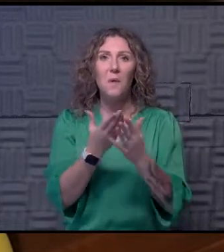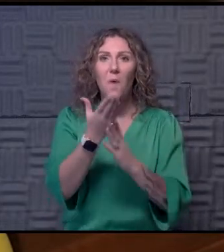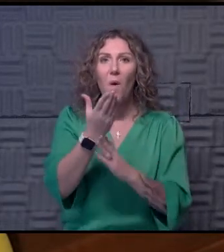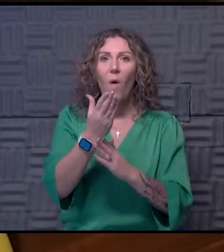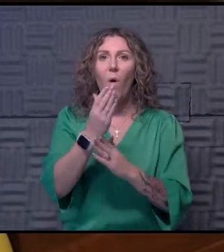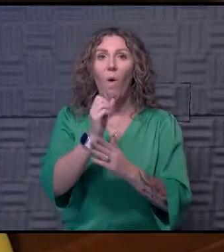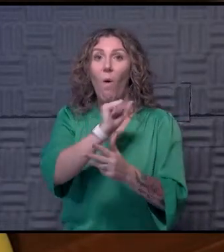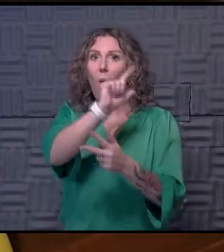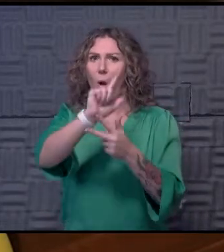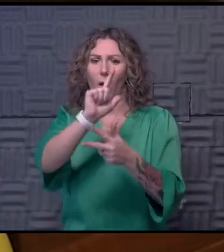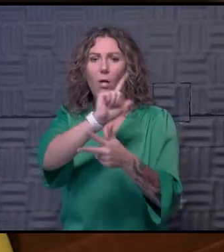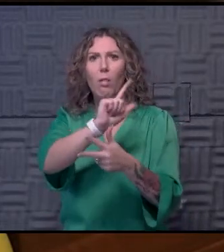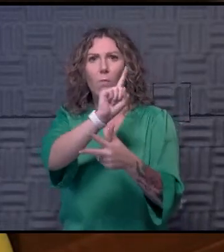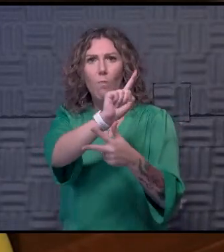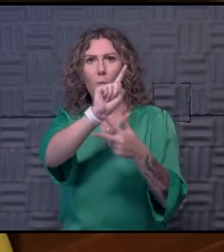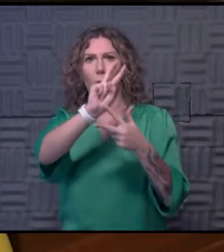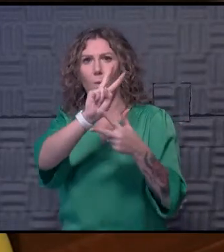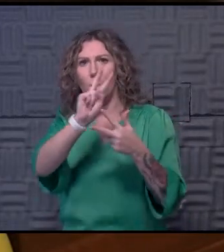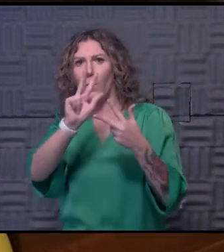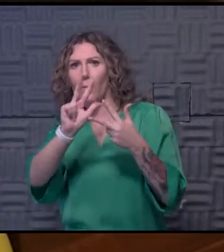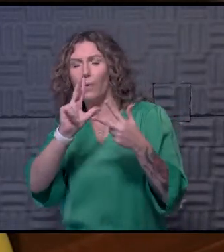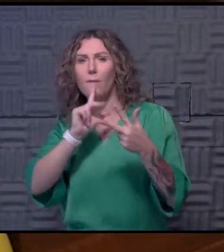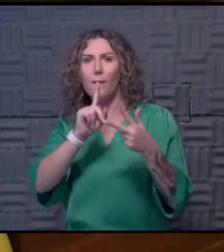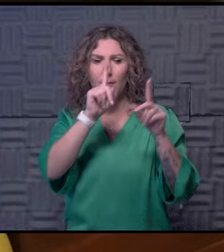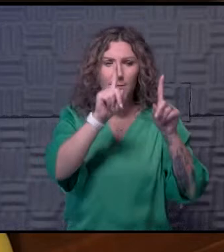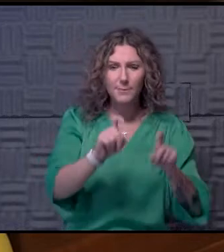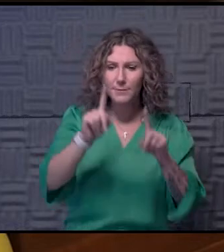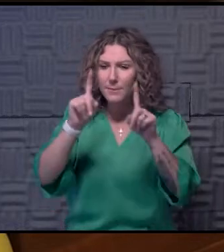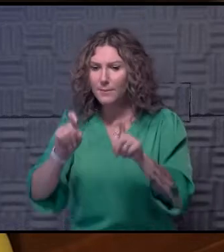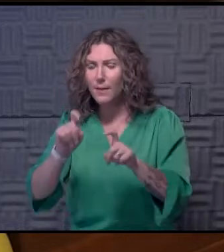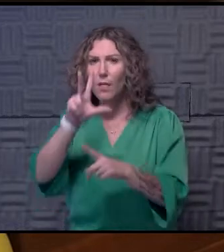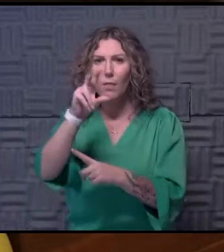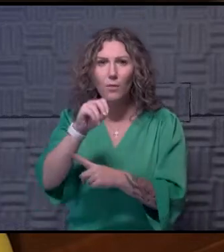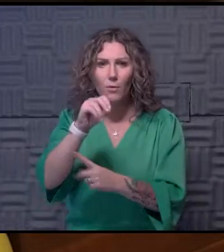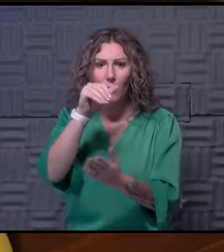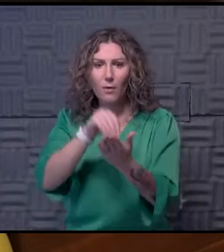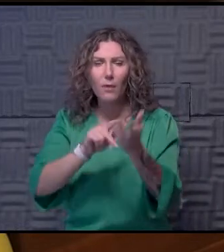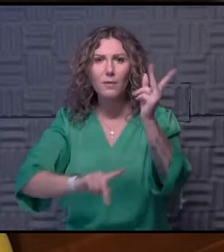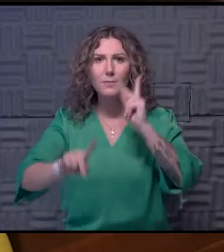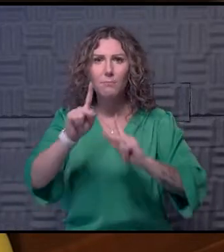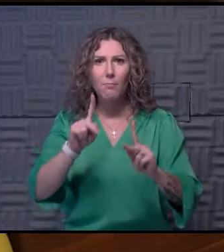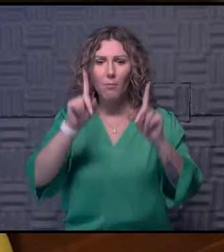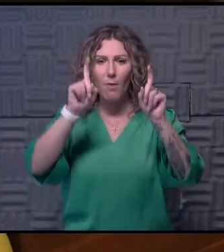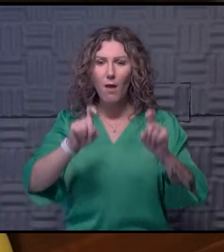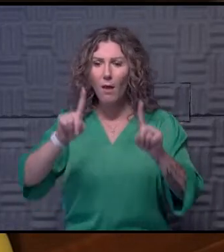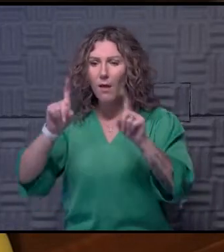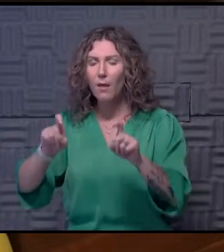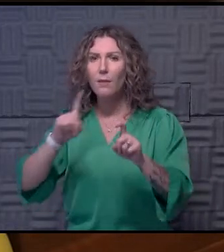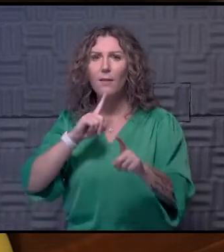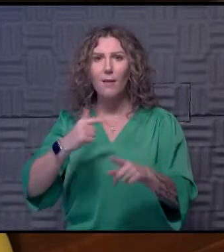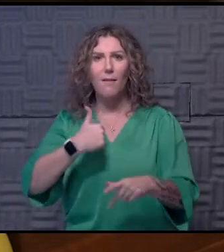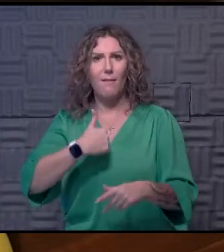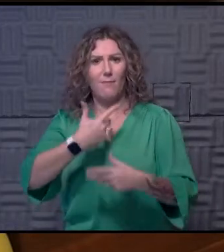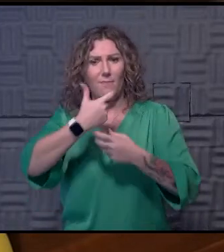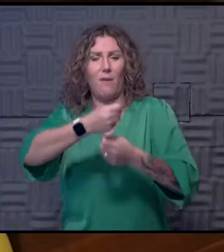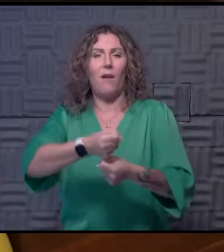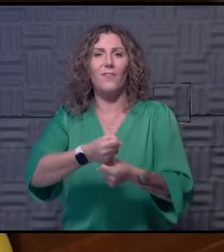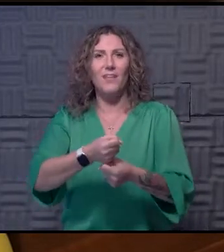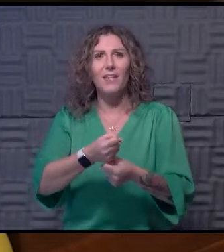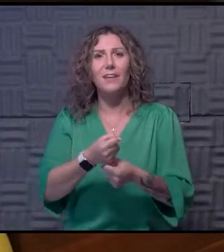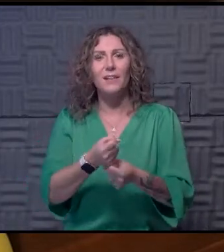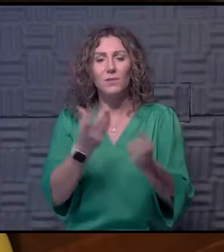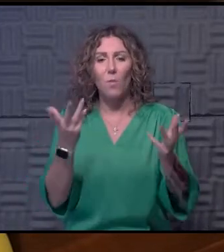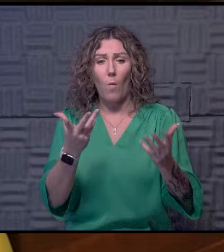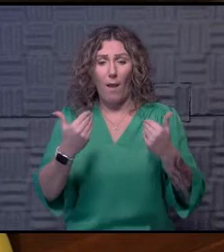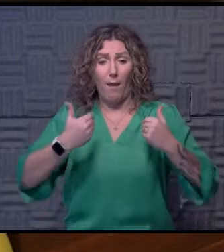clinical trials, had tested the vaccine on 30,000 people, gives me confidence that what